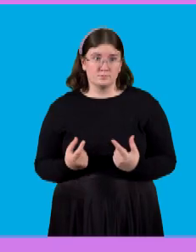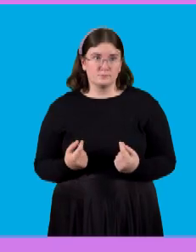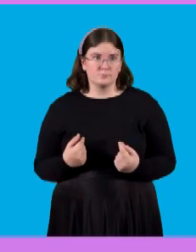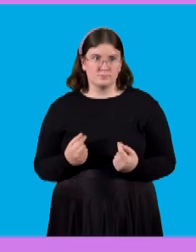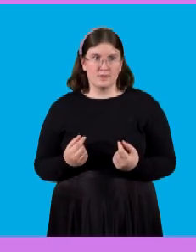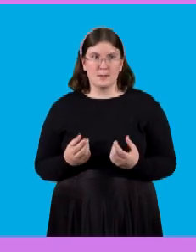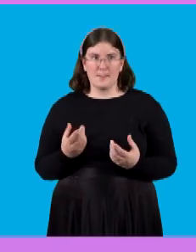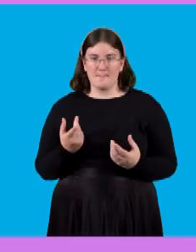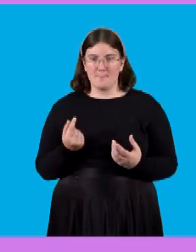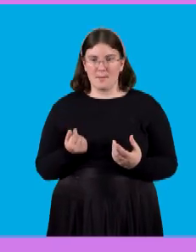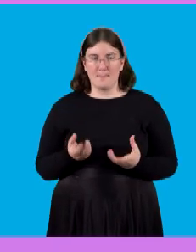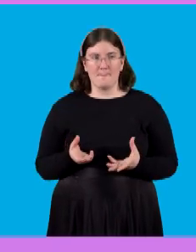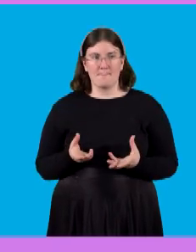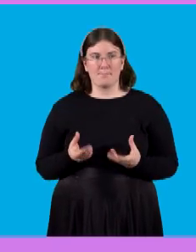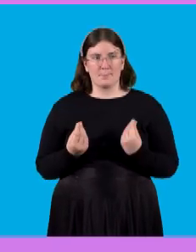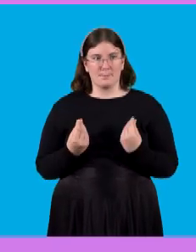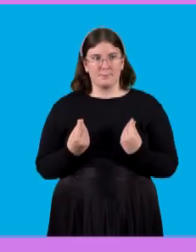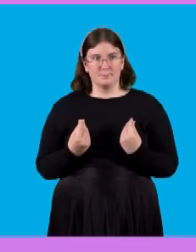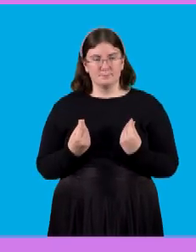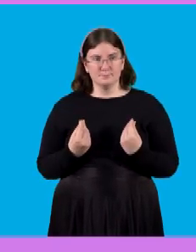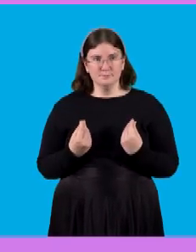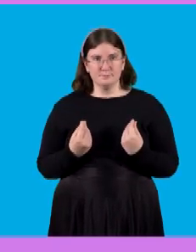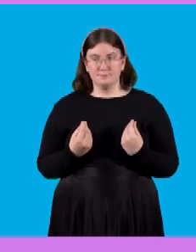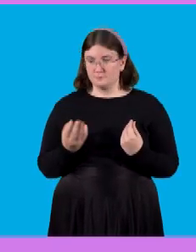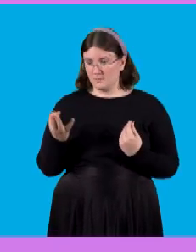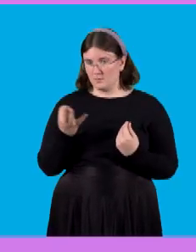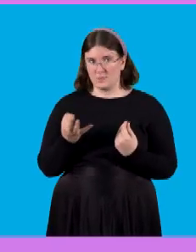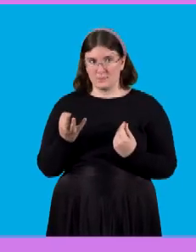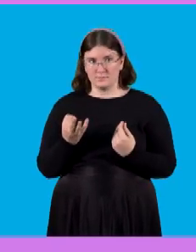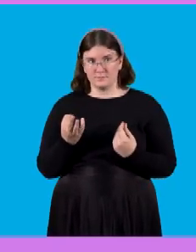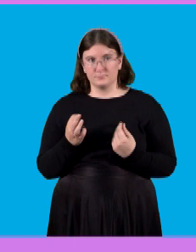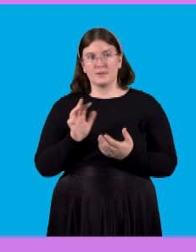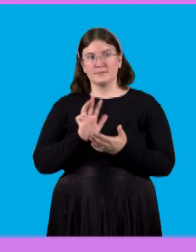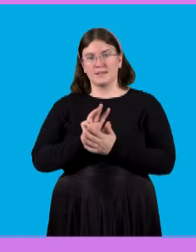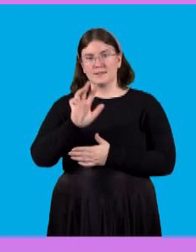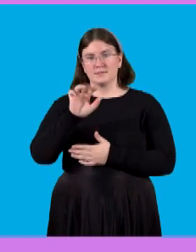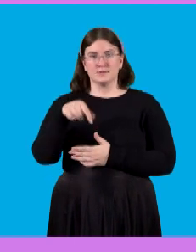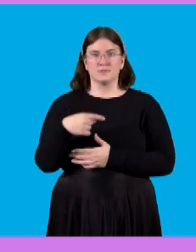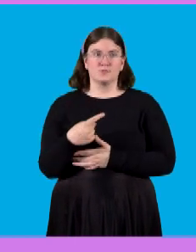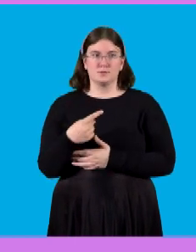So when I do that, I will get an amount payable by the three guys here of